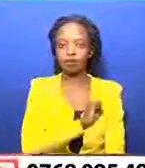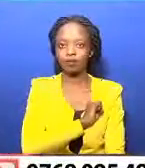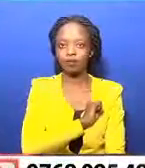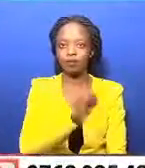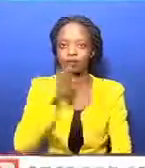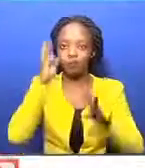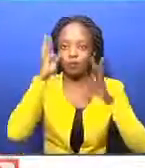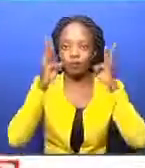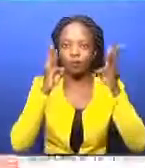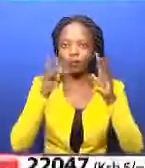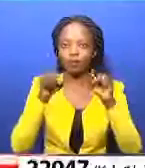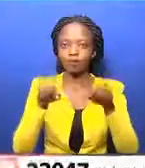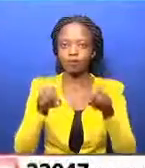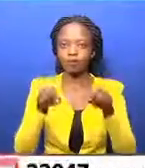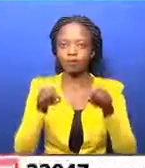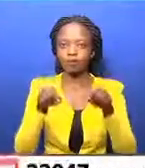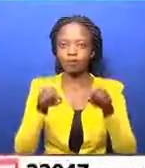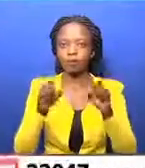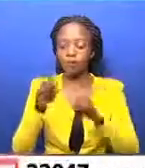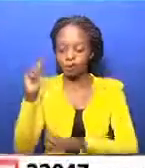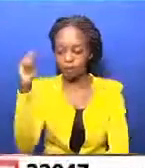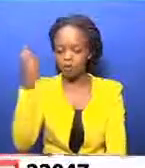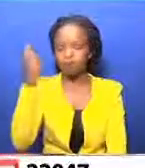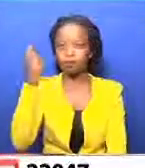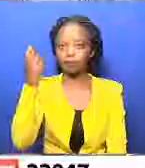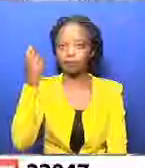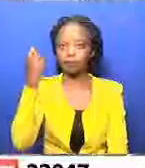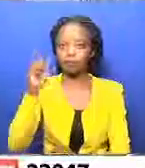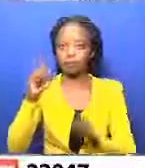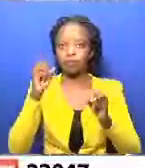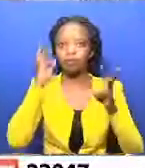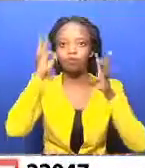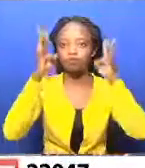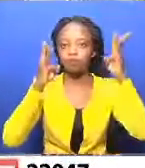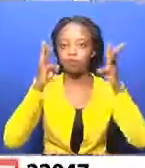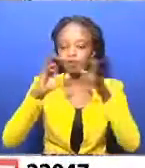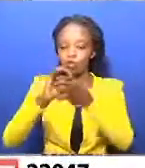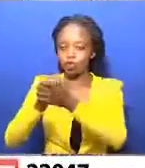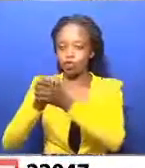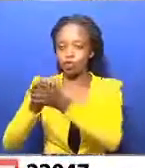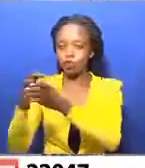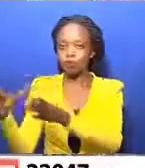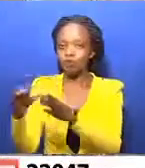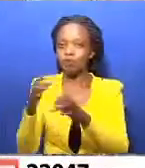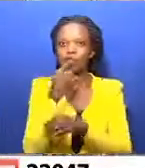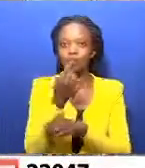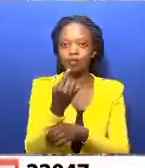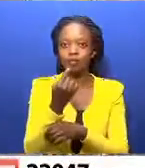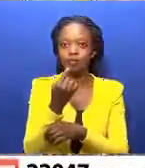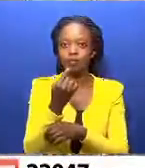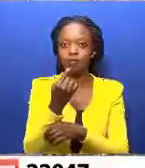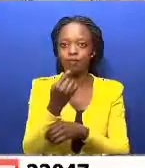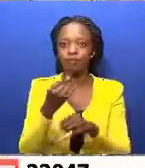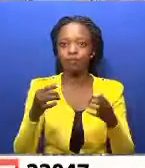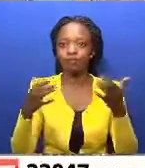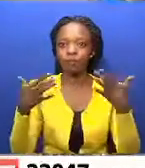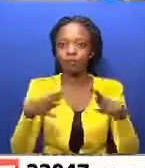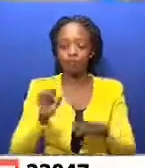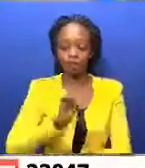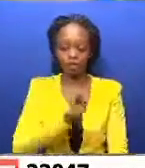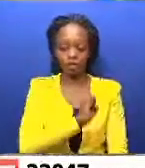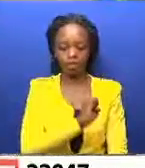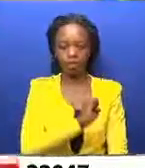them. And if it worries them, then as Kenyans we should be extremely worried. The Jubilee Party says it has left the matter before